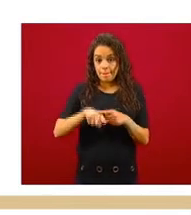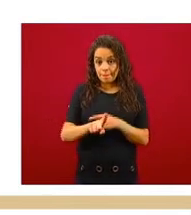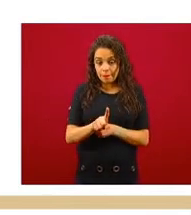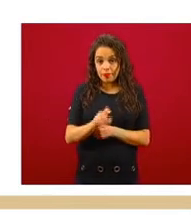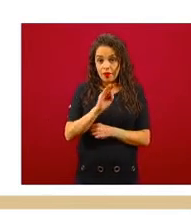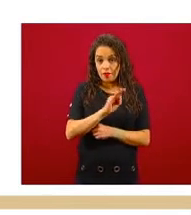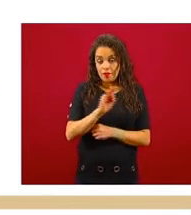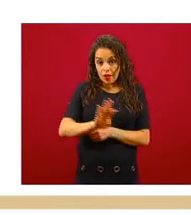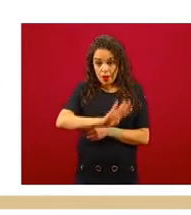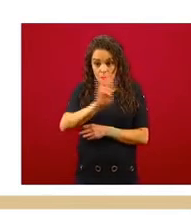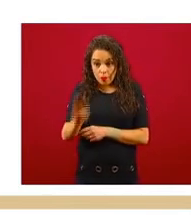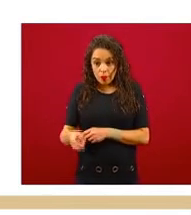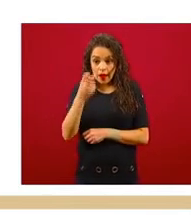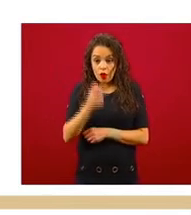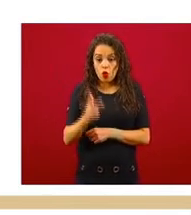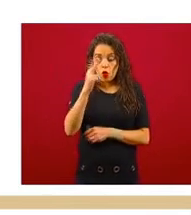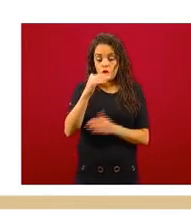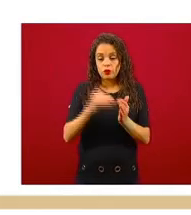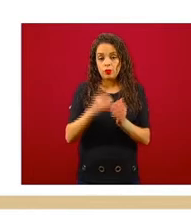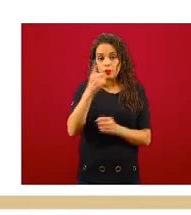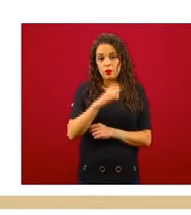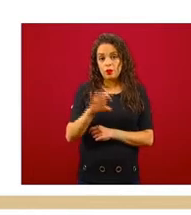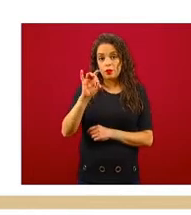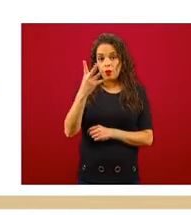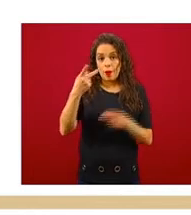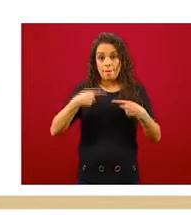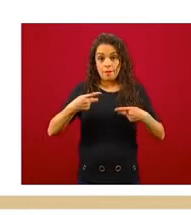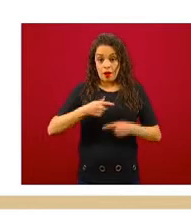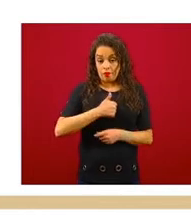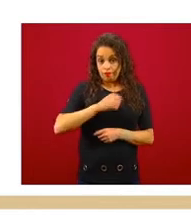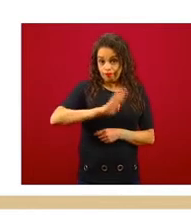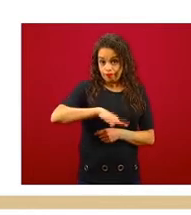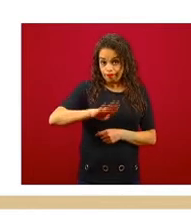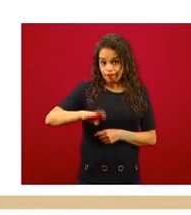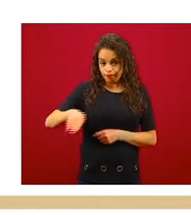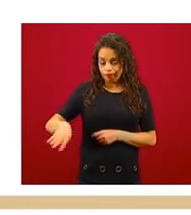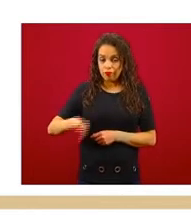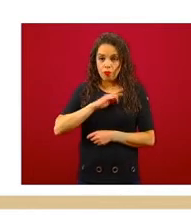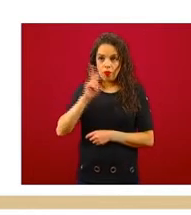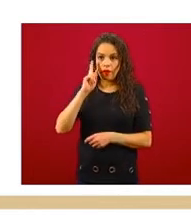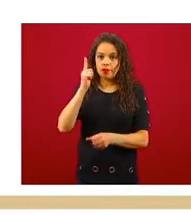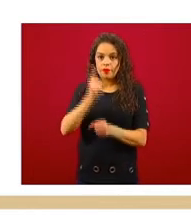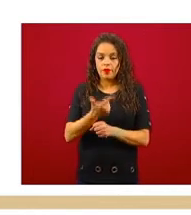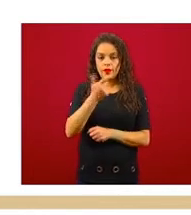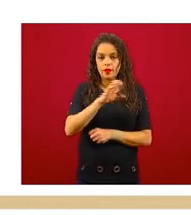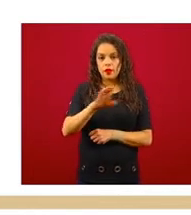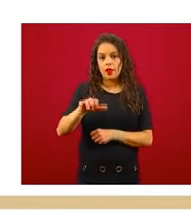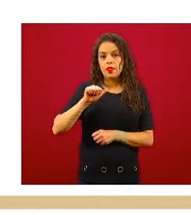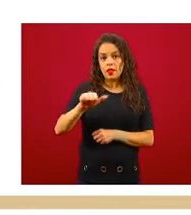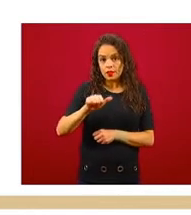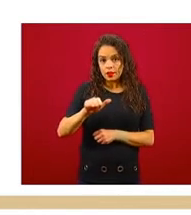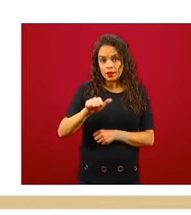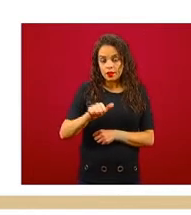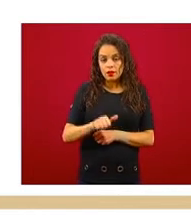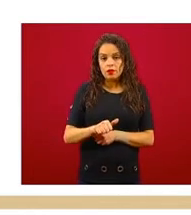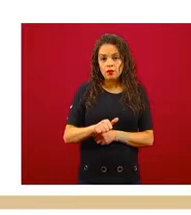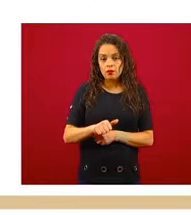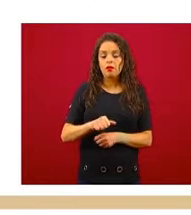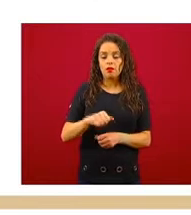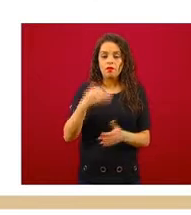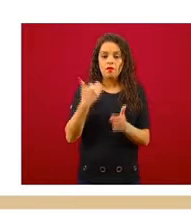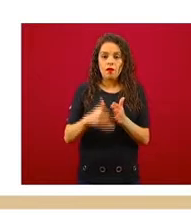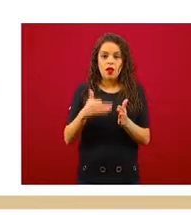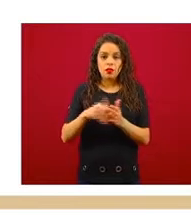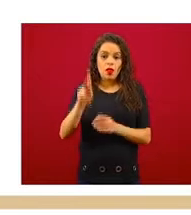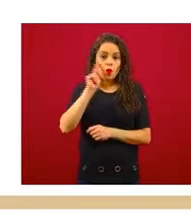ocurrencia, COVID-19 estas by 8.134 date of defunciones. occurrence. Podemos ver que hay So this 716 8,134 defunciones que tienen deaths, una we muestra can see pendiente out de of those,